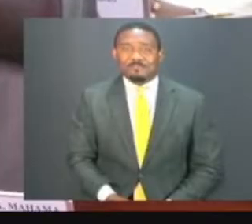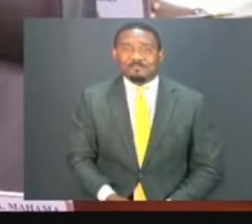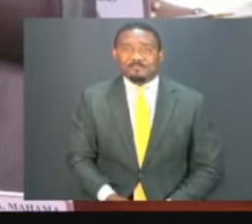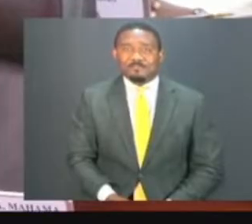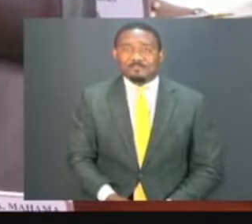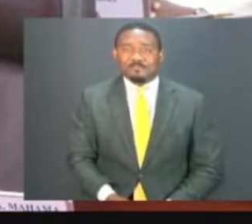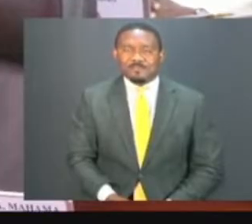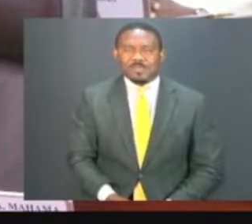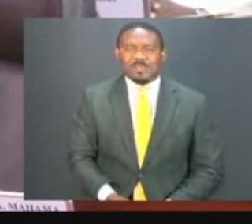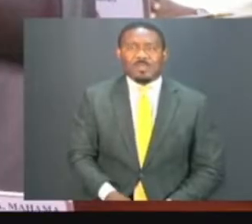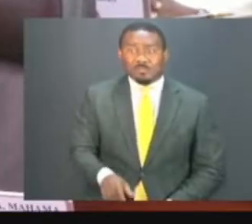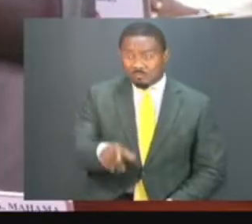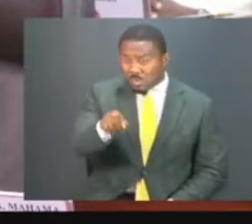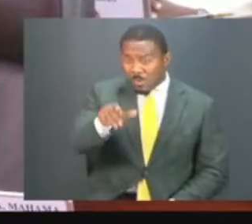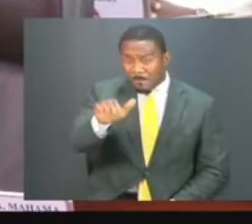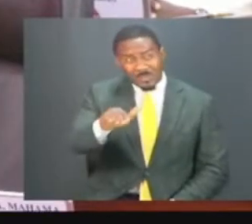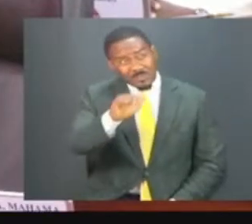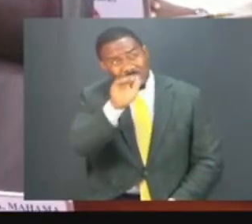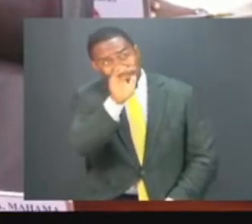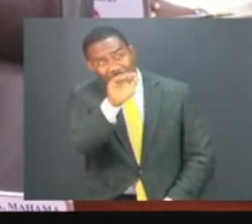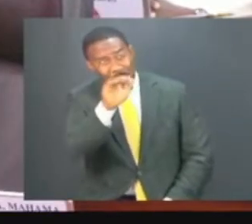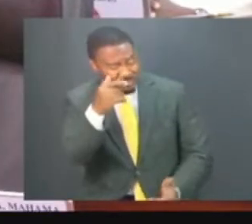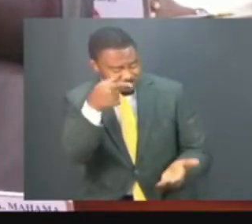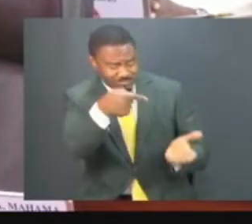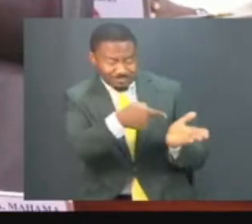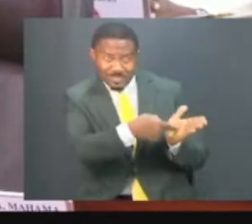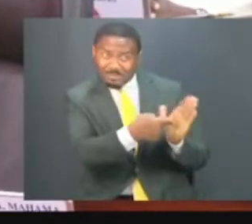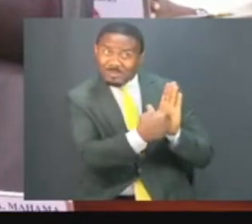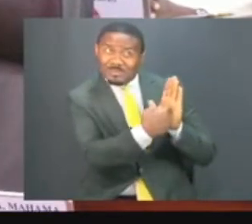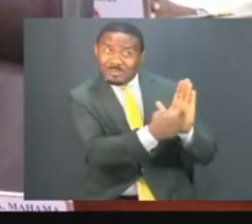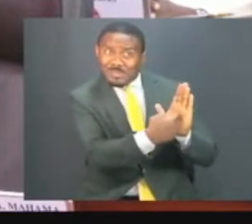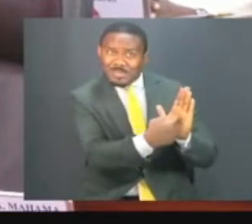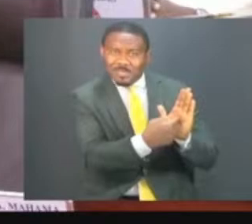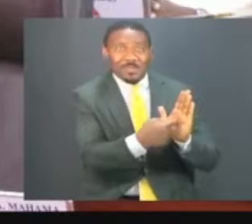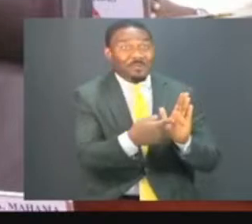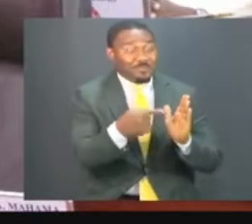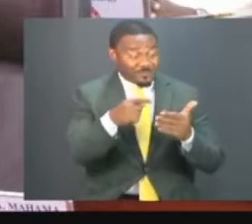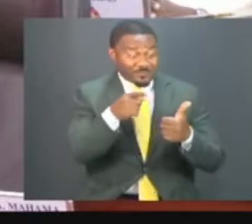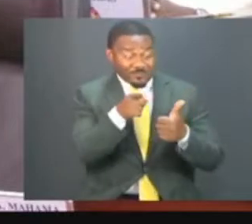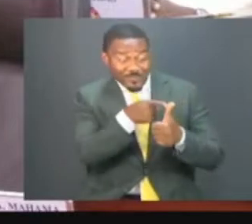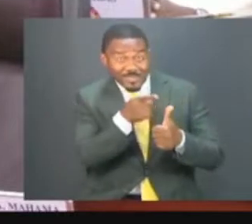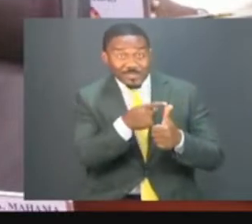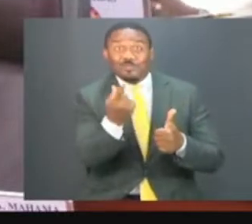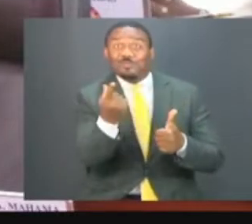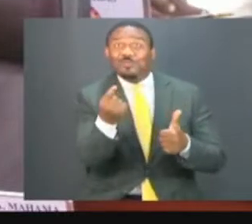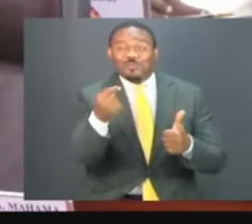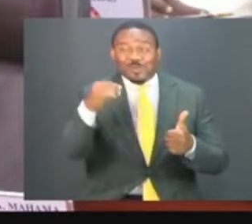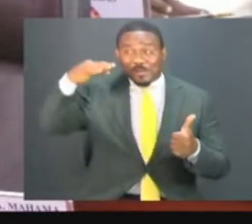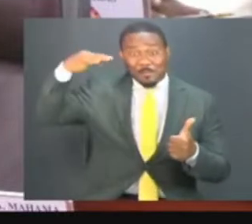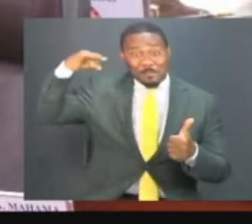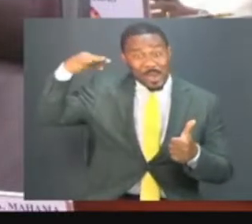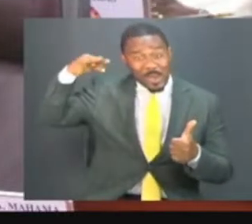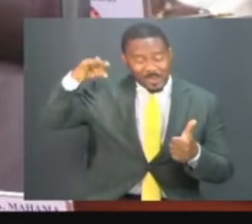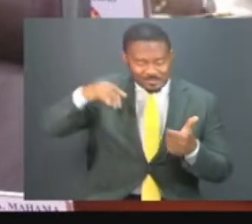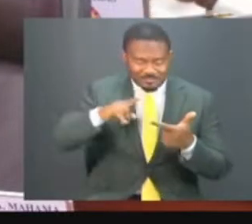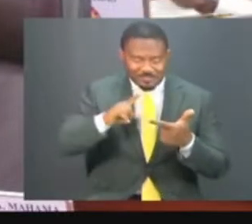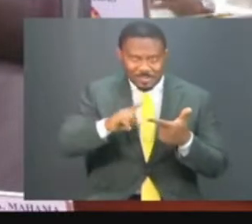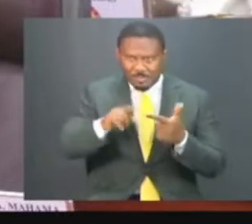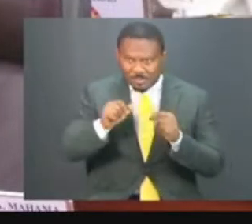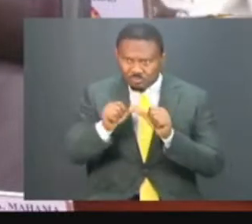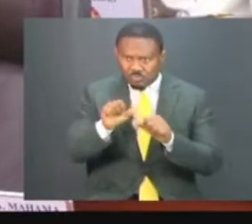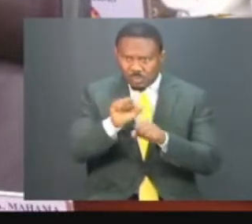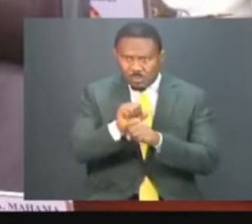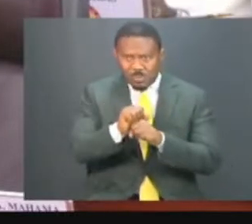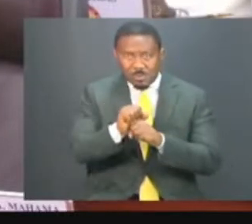draw the Speaker's attention to the procedure. Let the bell be rung by all means. Let us proceed with business. If after